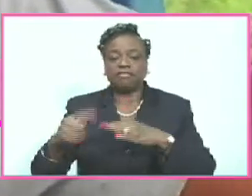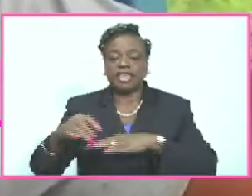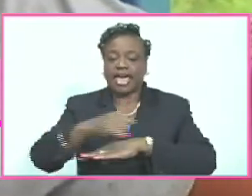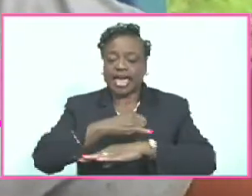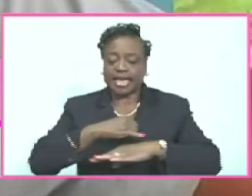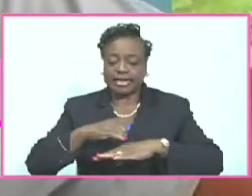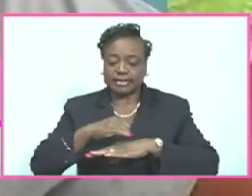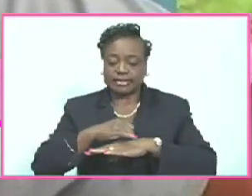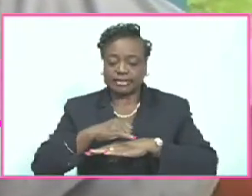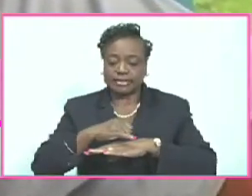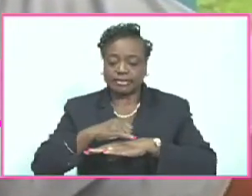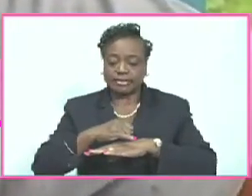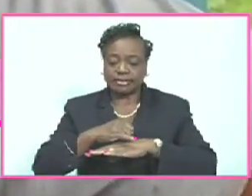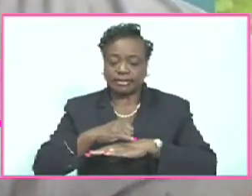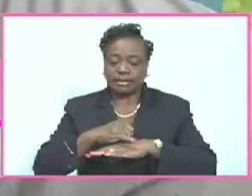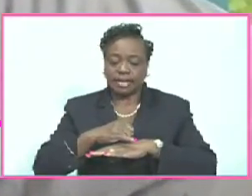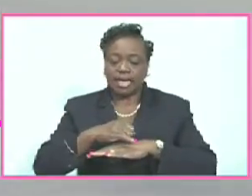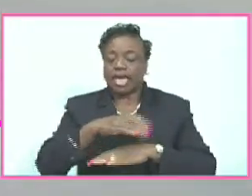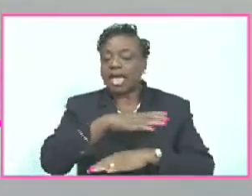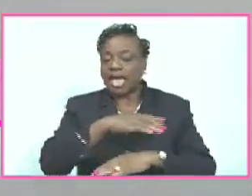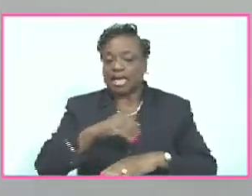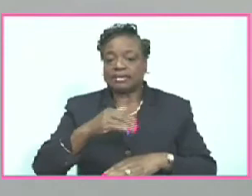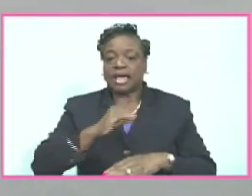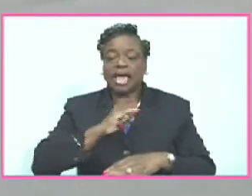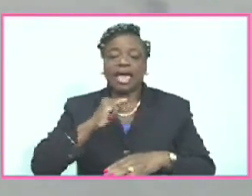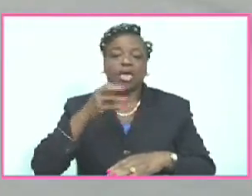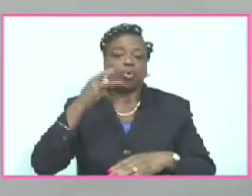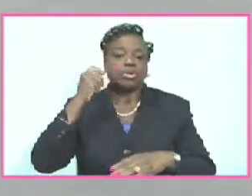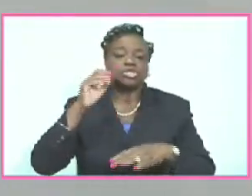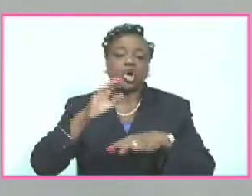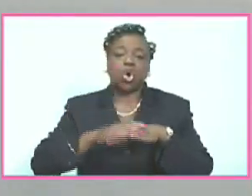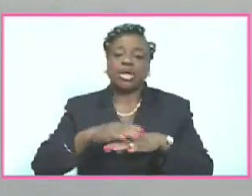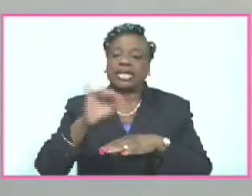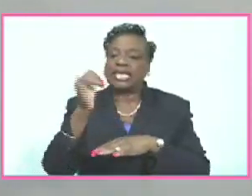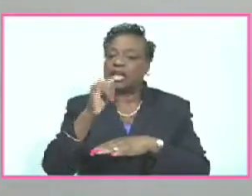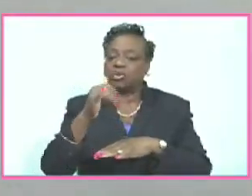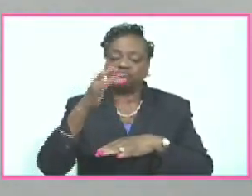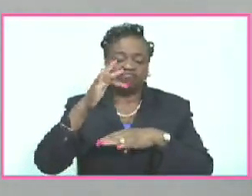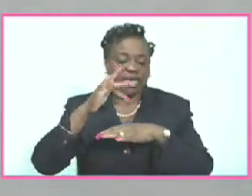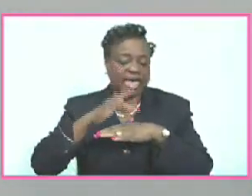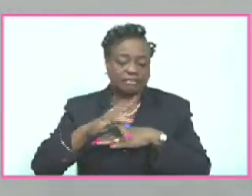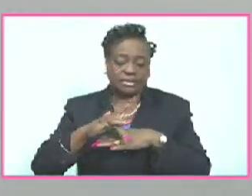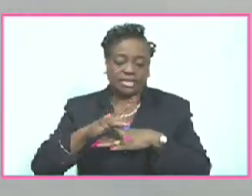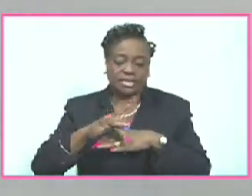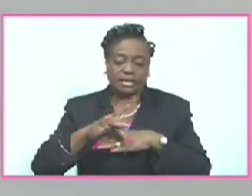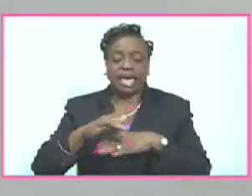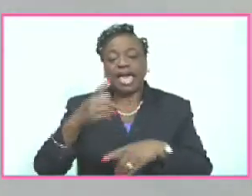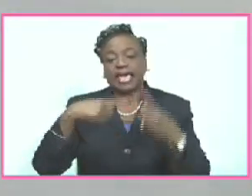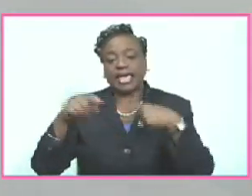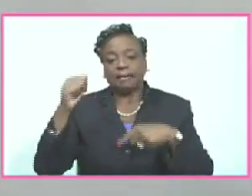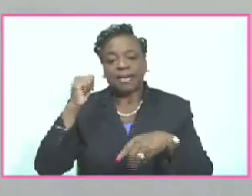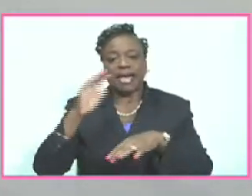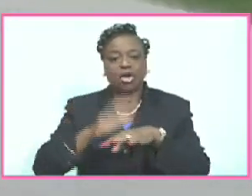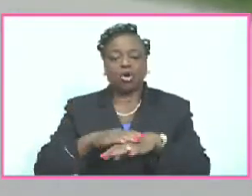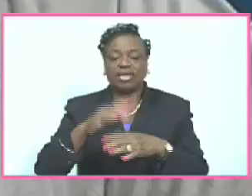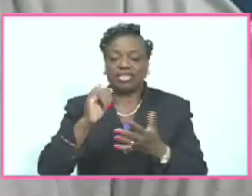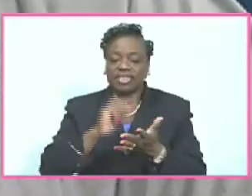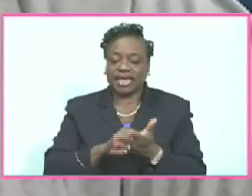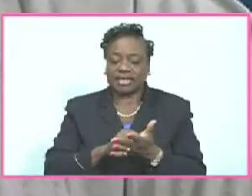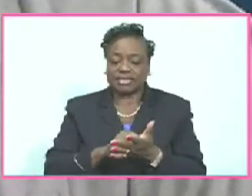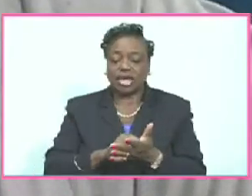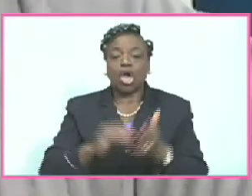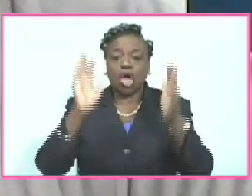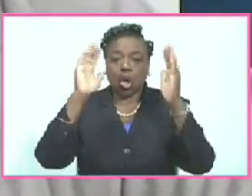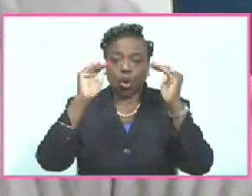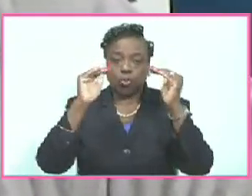my gauge was on yellow, actually empty. And I rode back on that, and hoping to get some